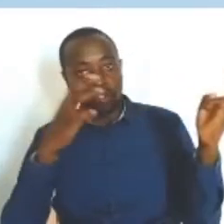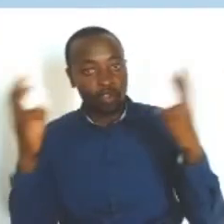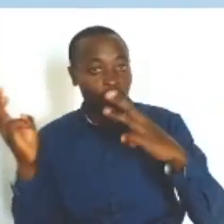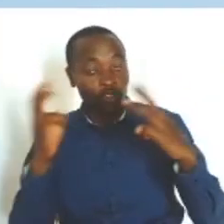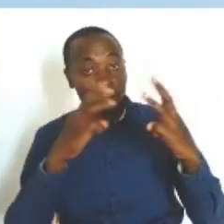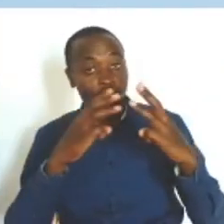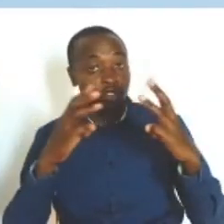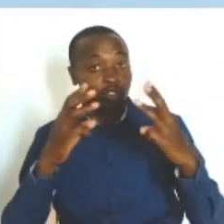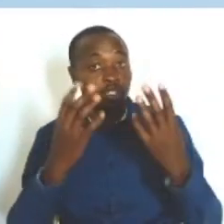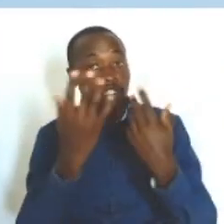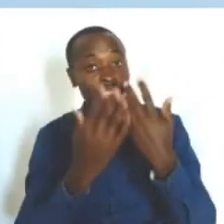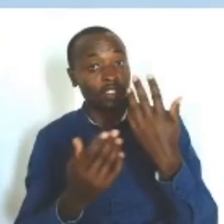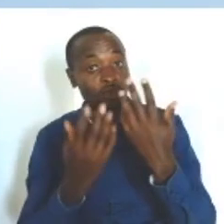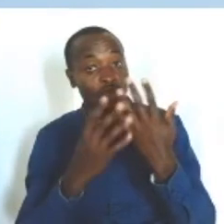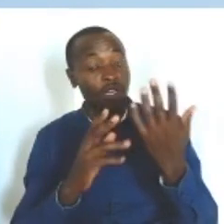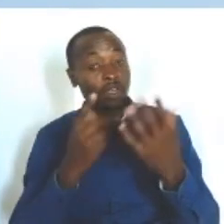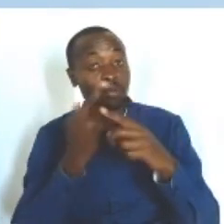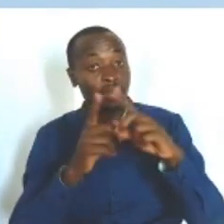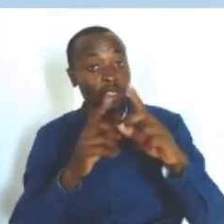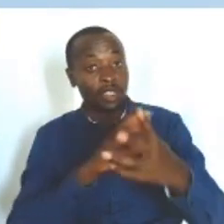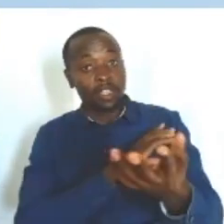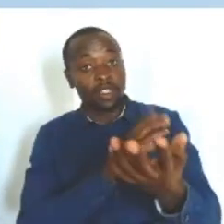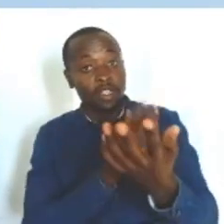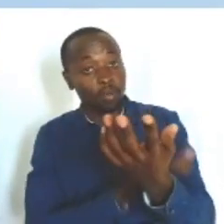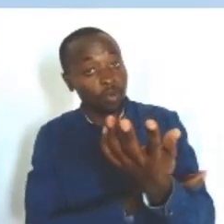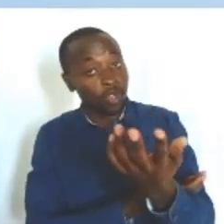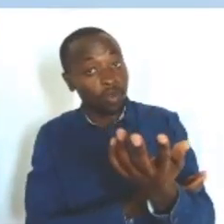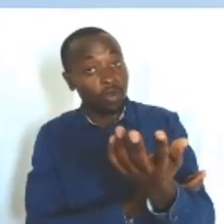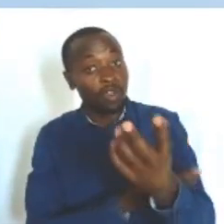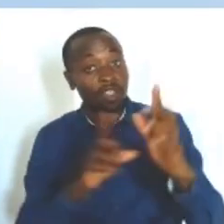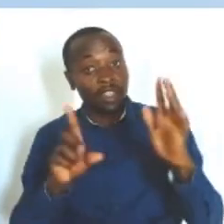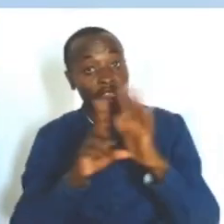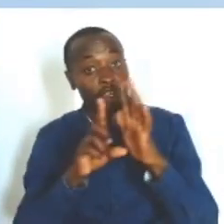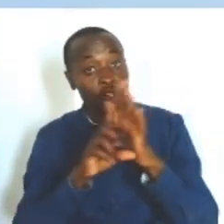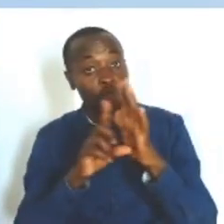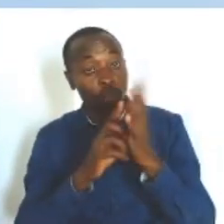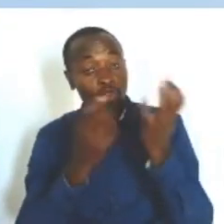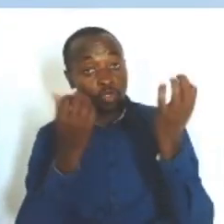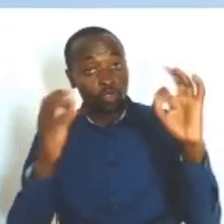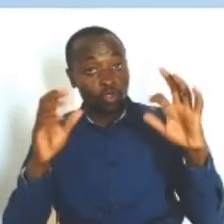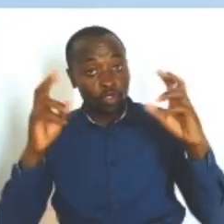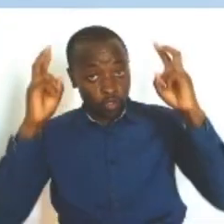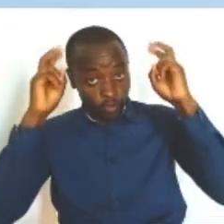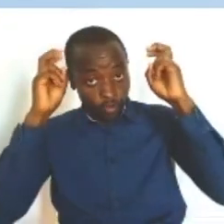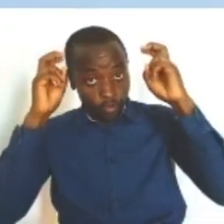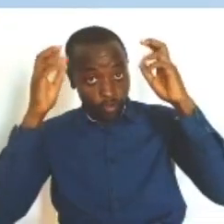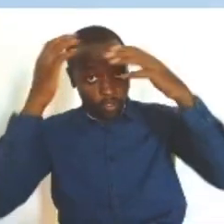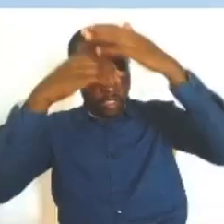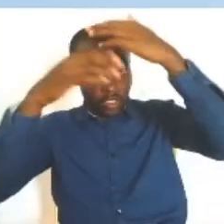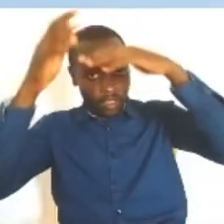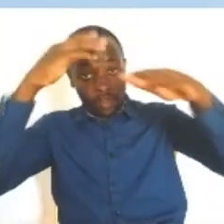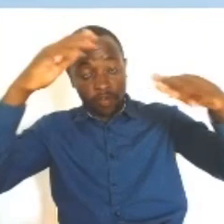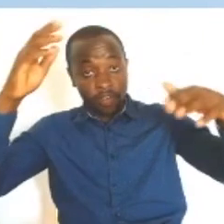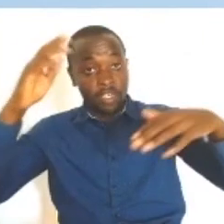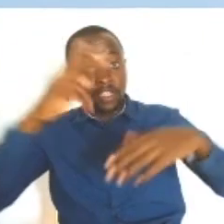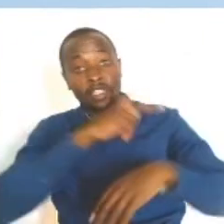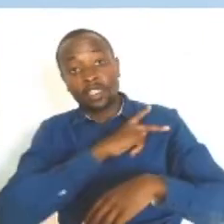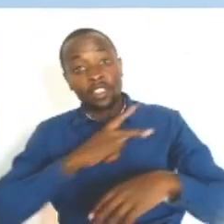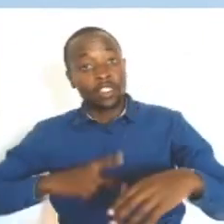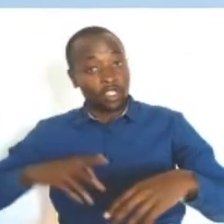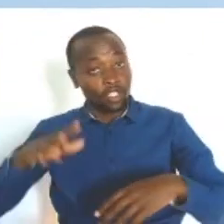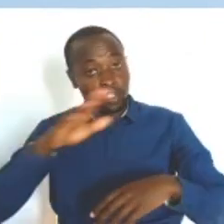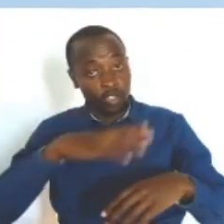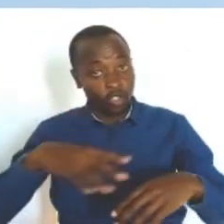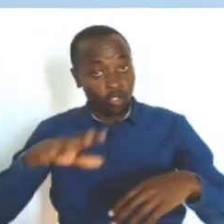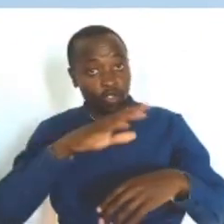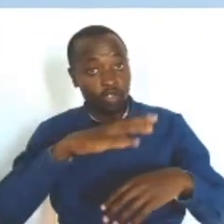blood. It's against the powers, the principality, the forces of evil in the heavenly realm. If we can engage them,